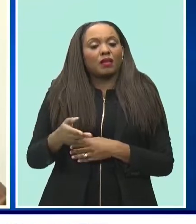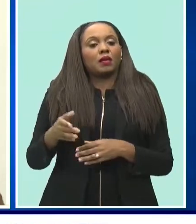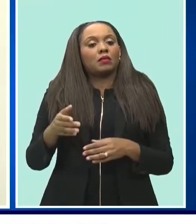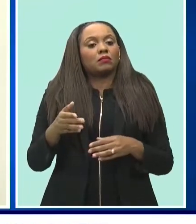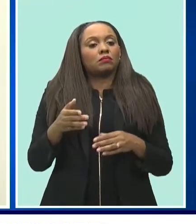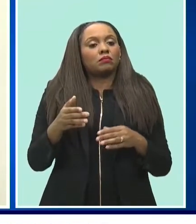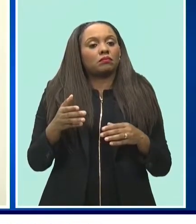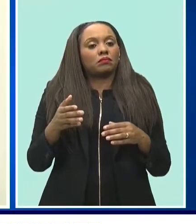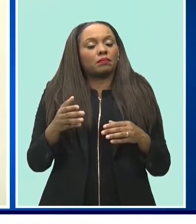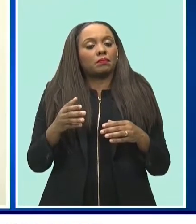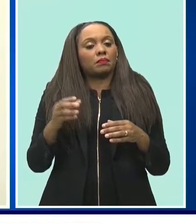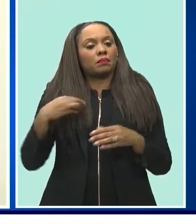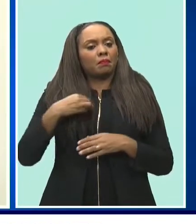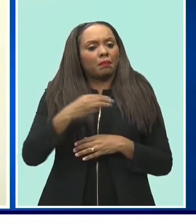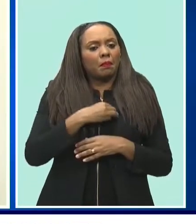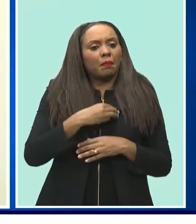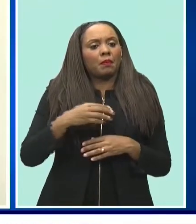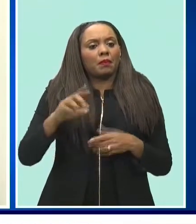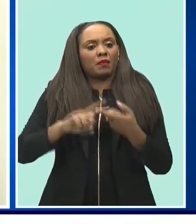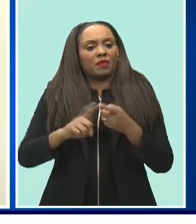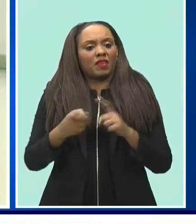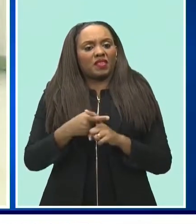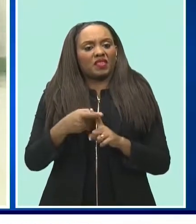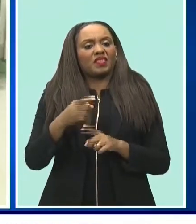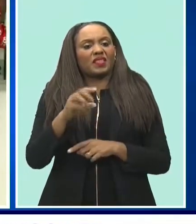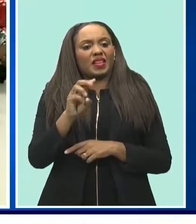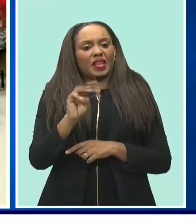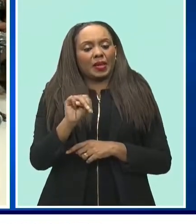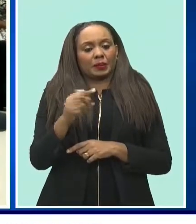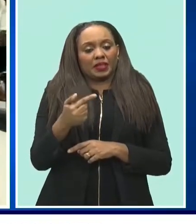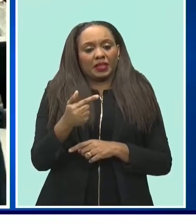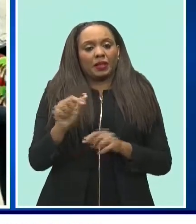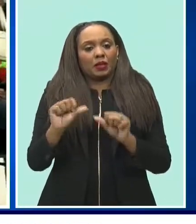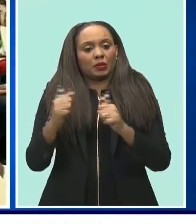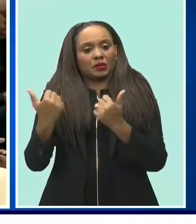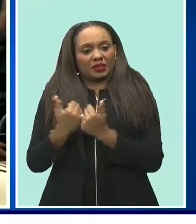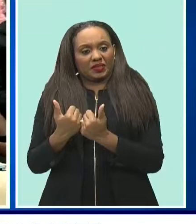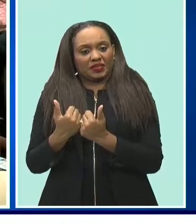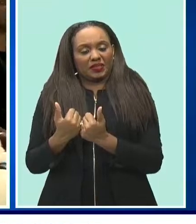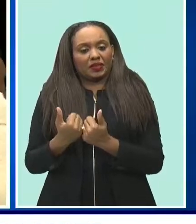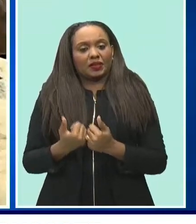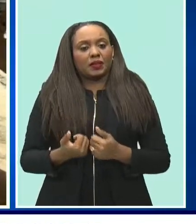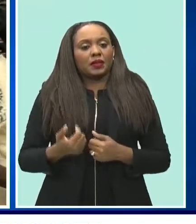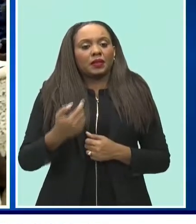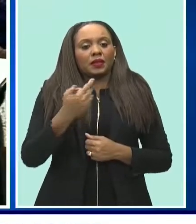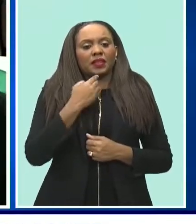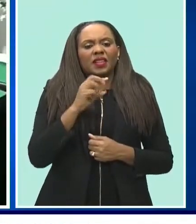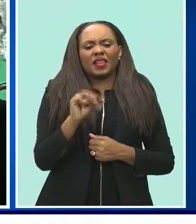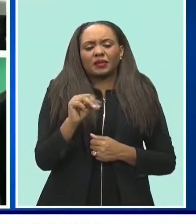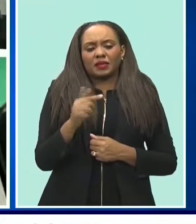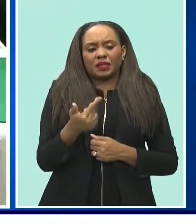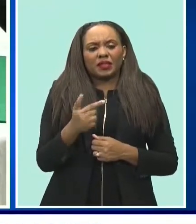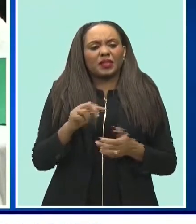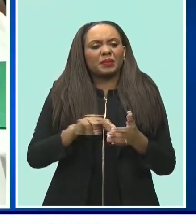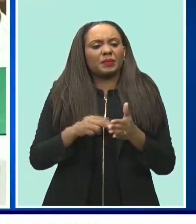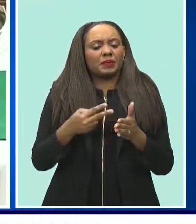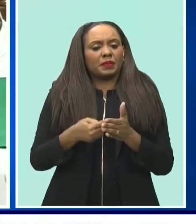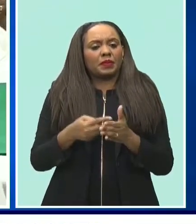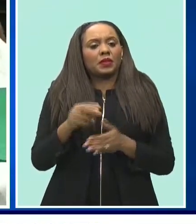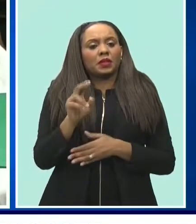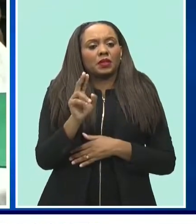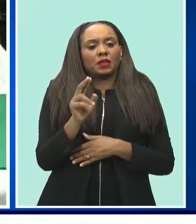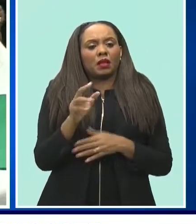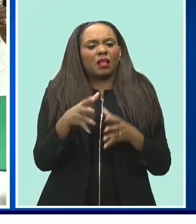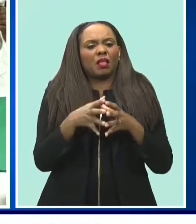the Myasthenia Gravis Association of Barbados over the weekend. Professor Corbin says the condition, which leads to various degrees